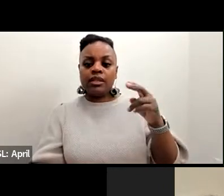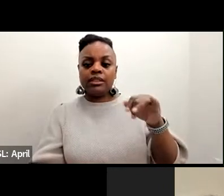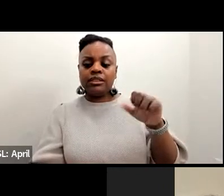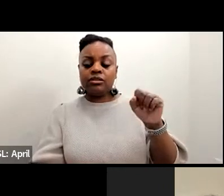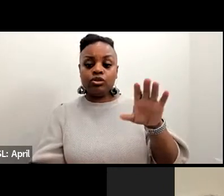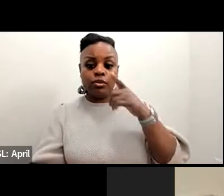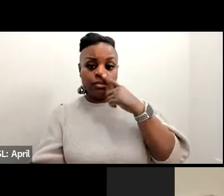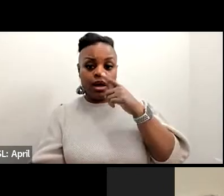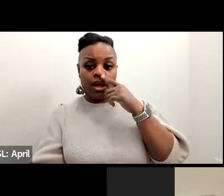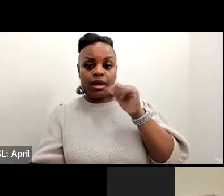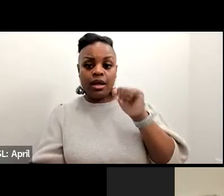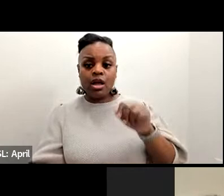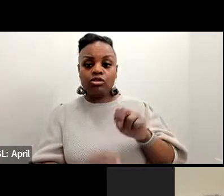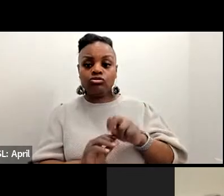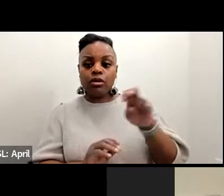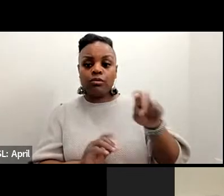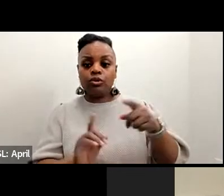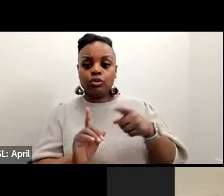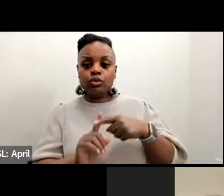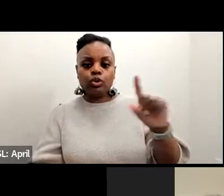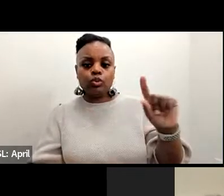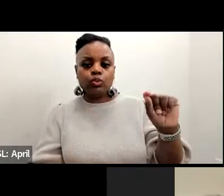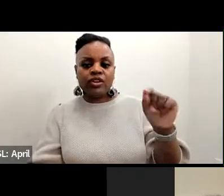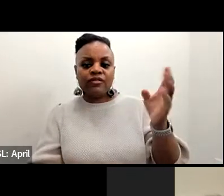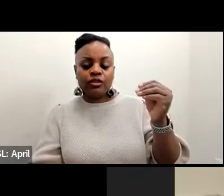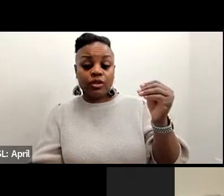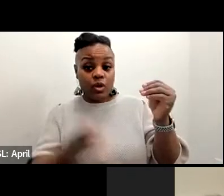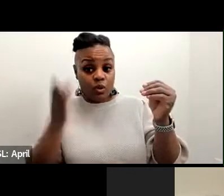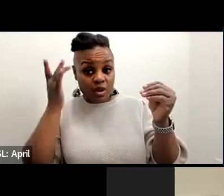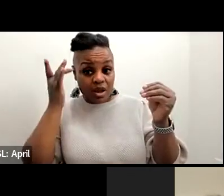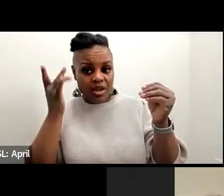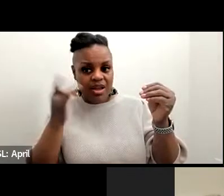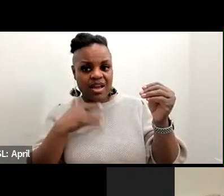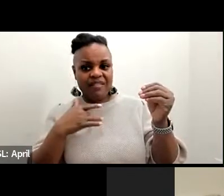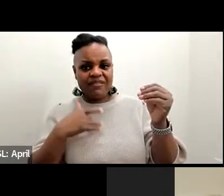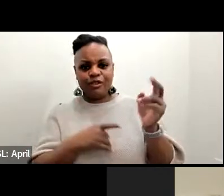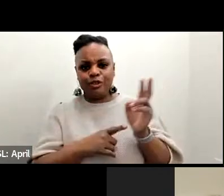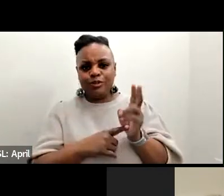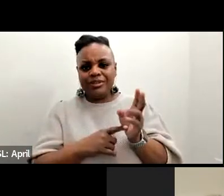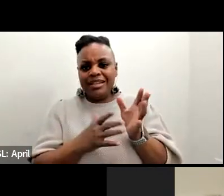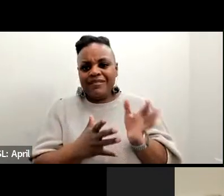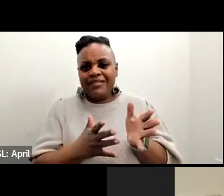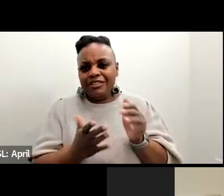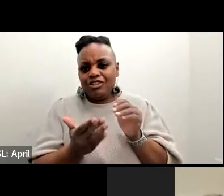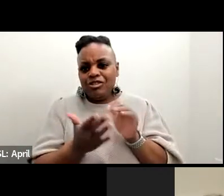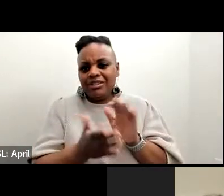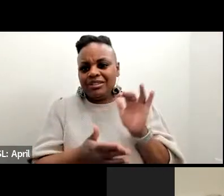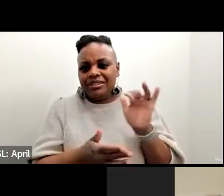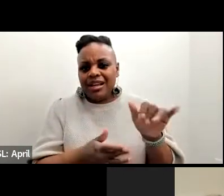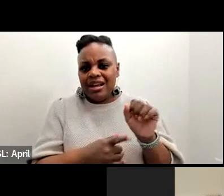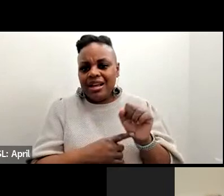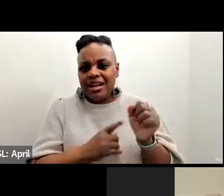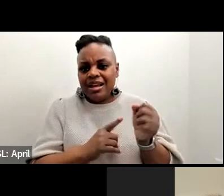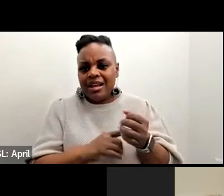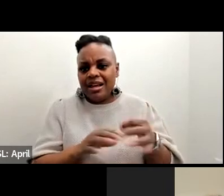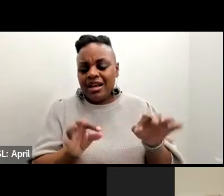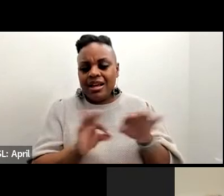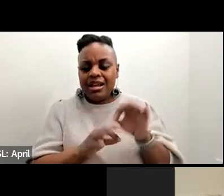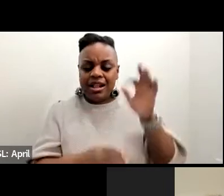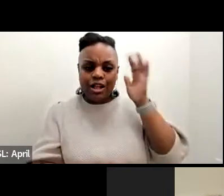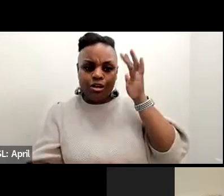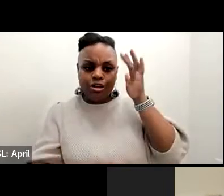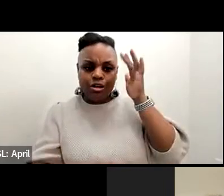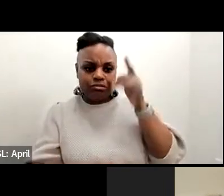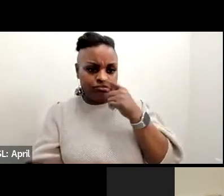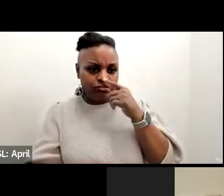know, 2 minutes to address this critical idea. I thought that you'd do that,